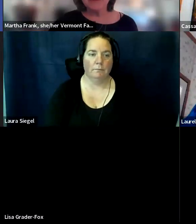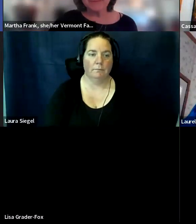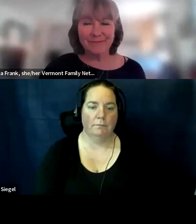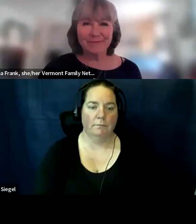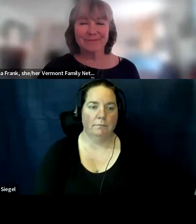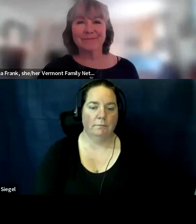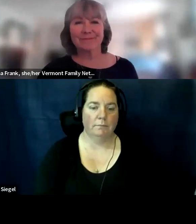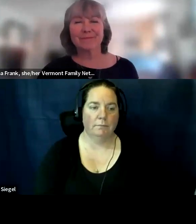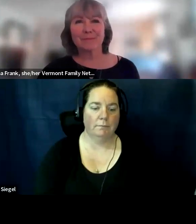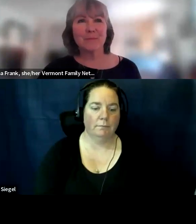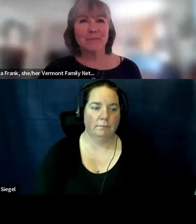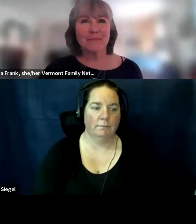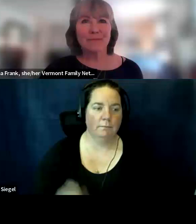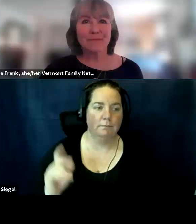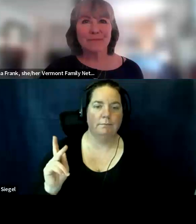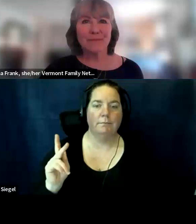Thank you.